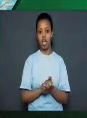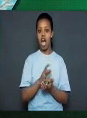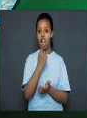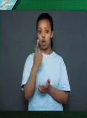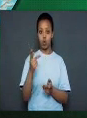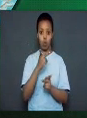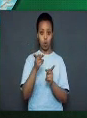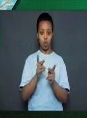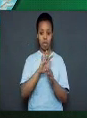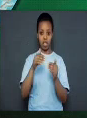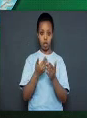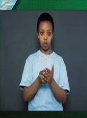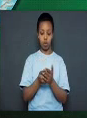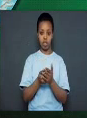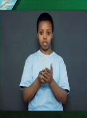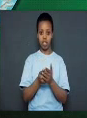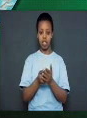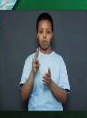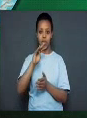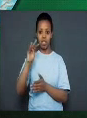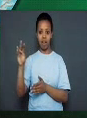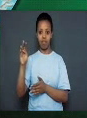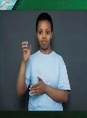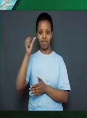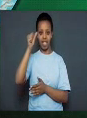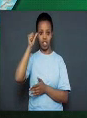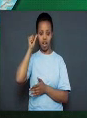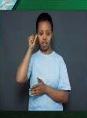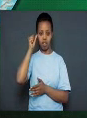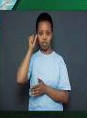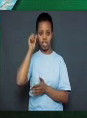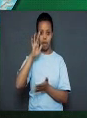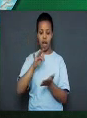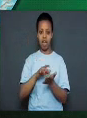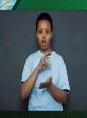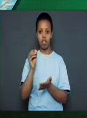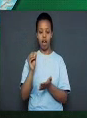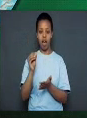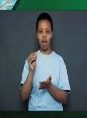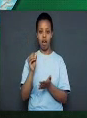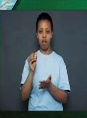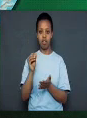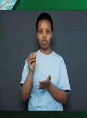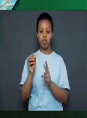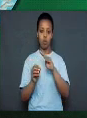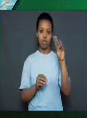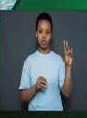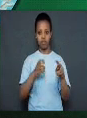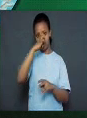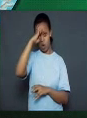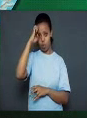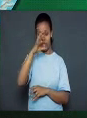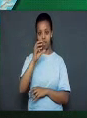include Eastern Asia, Central and Western Europe, and the eastern